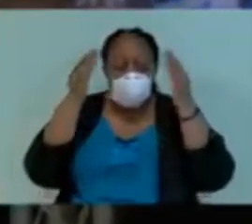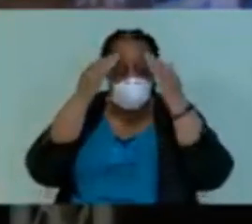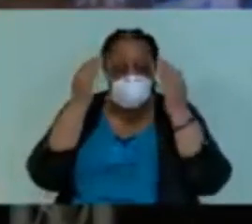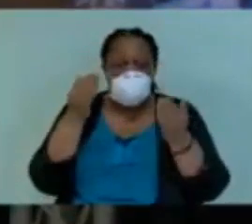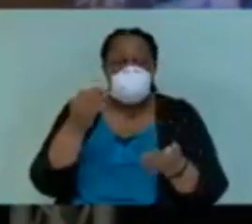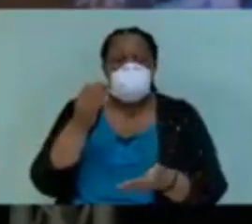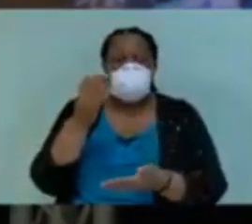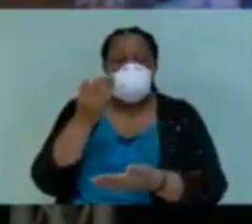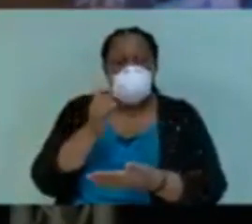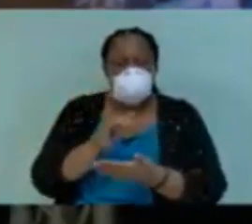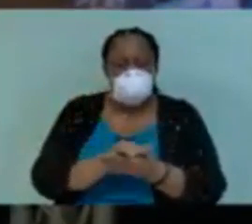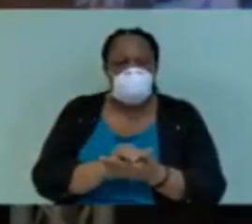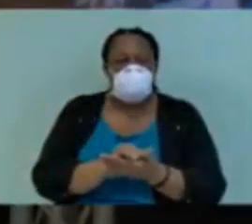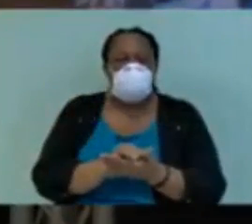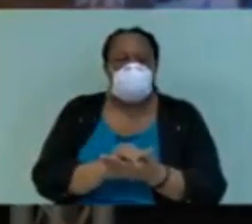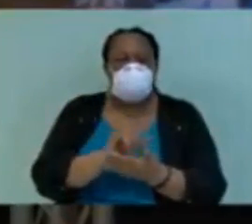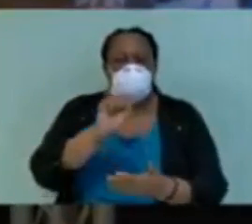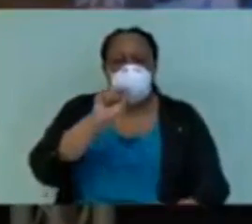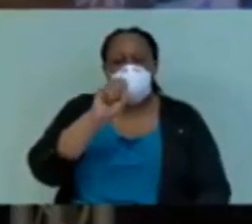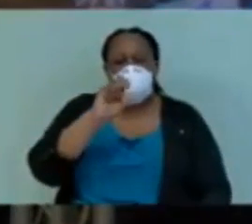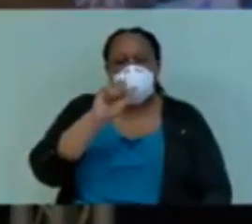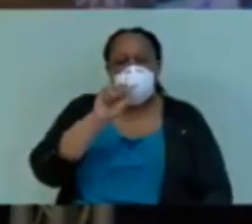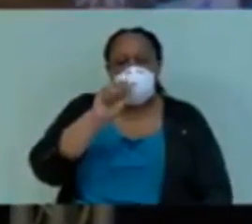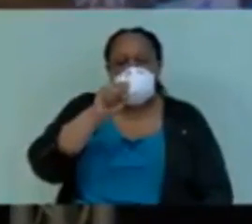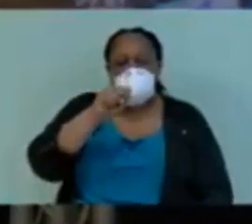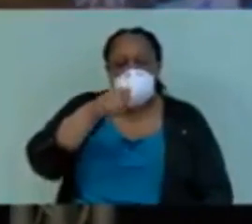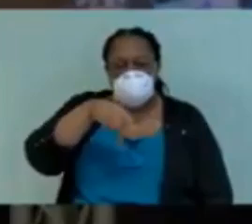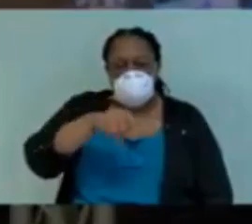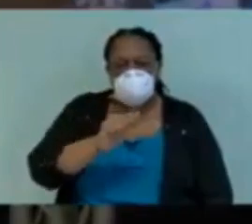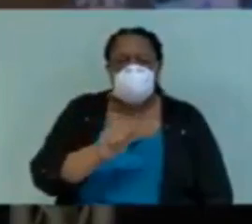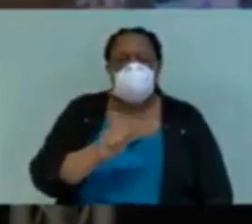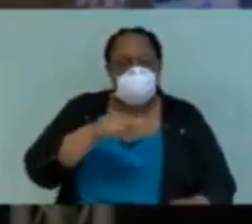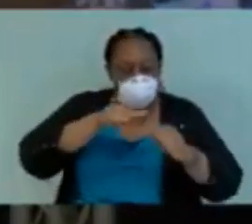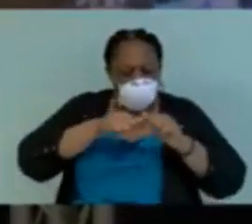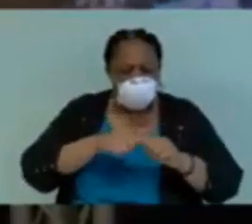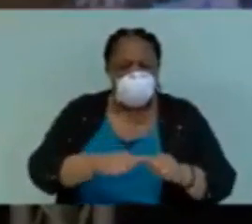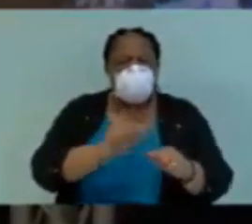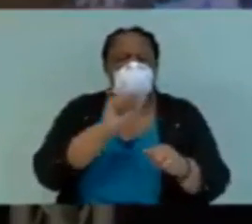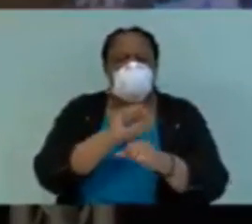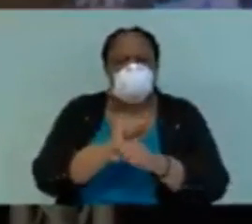interest of the Federation.